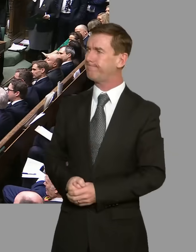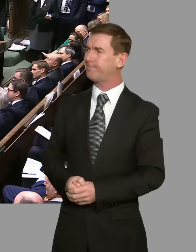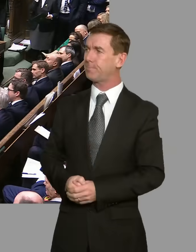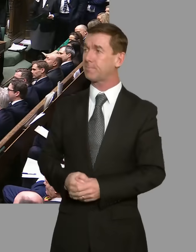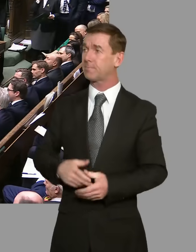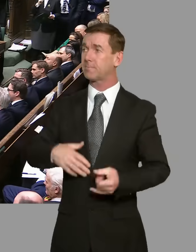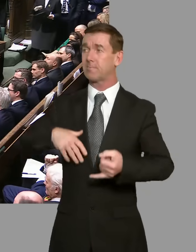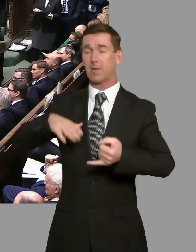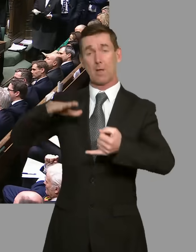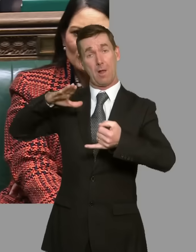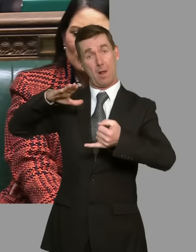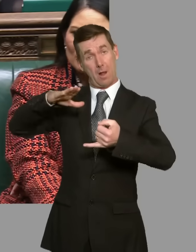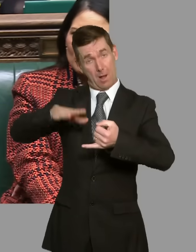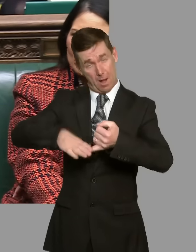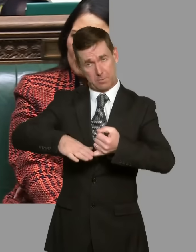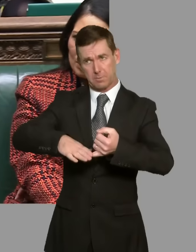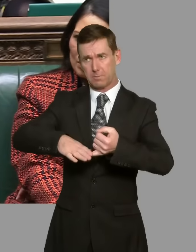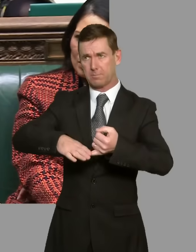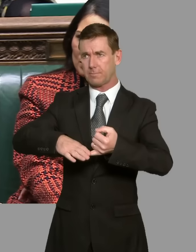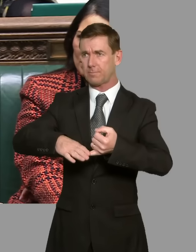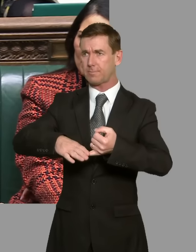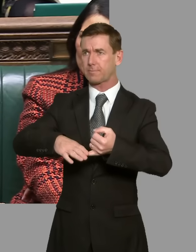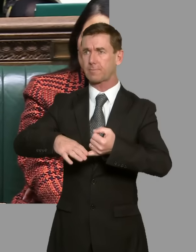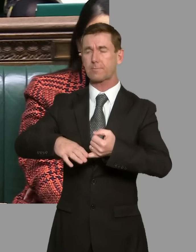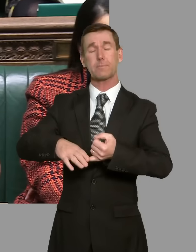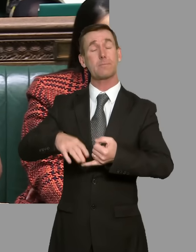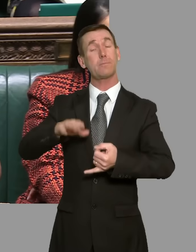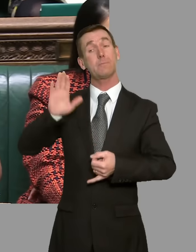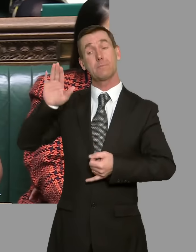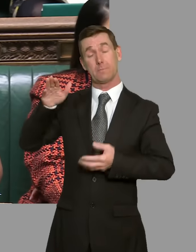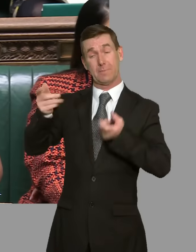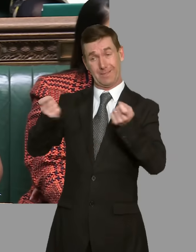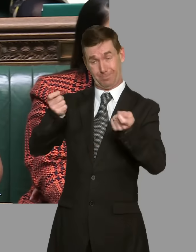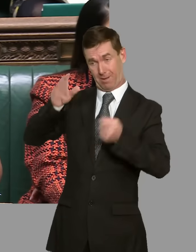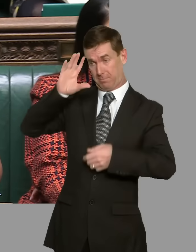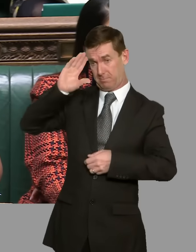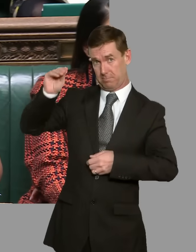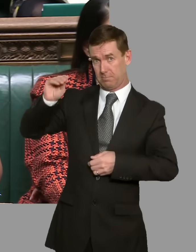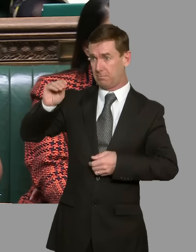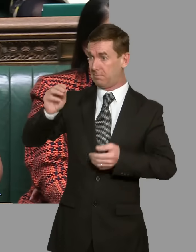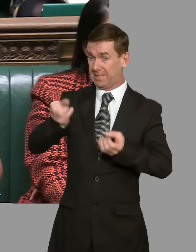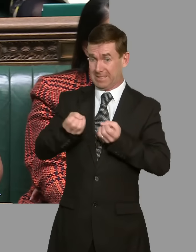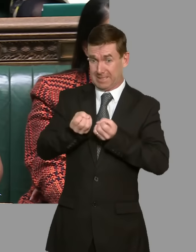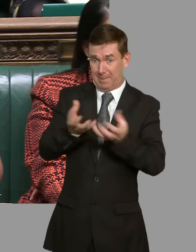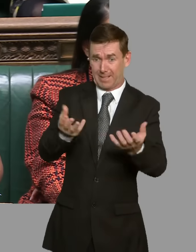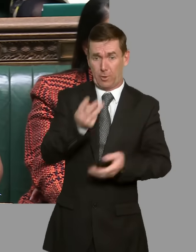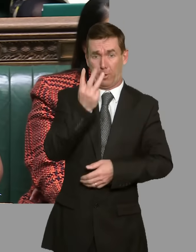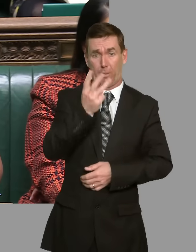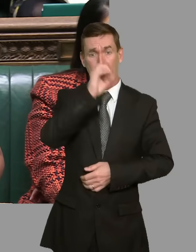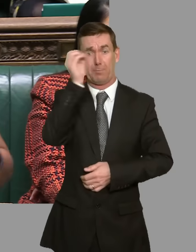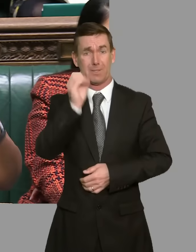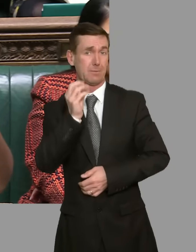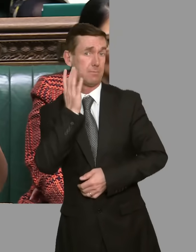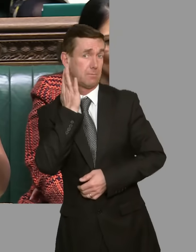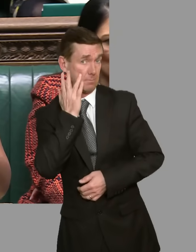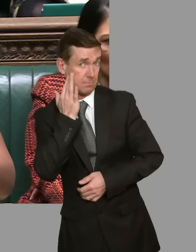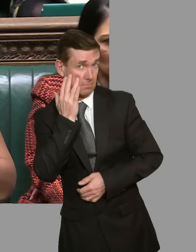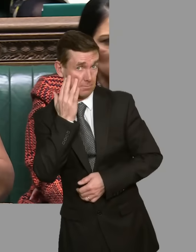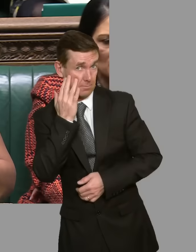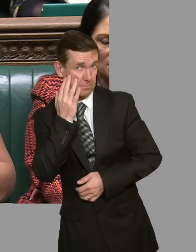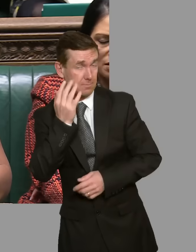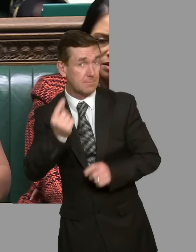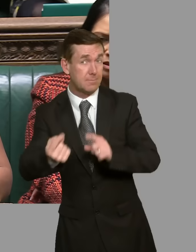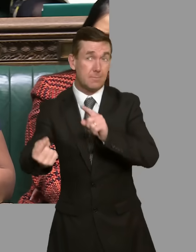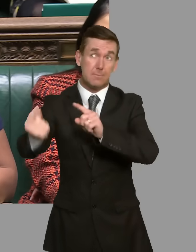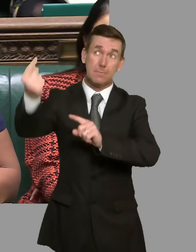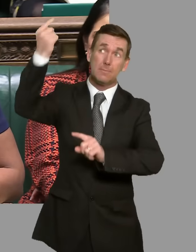Mr. Speaker, the last time spending was at 3% was under a Conservative government. And yes, while